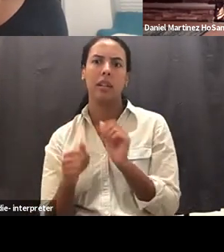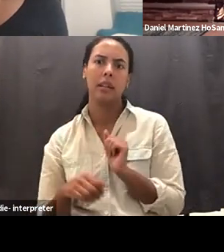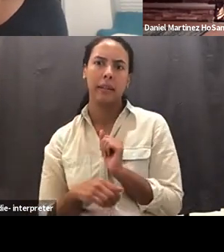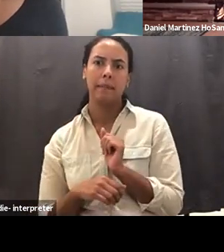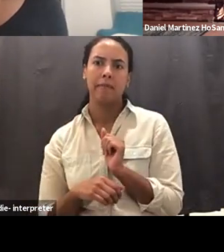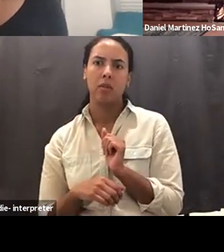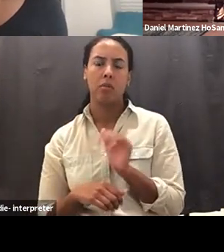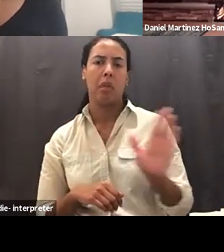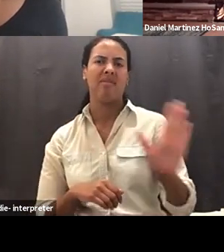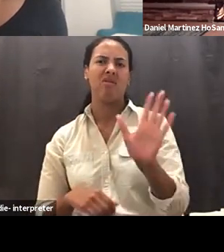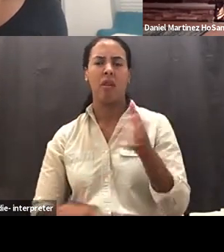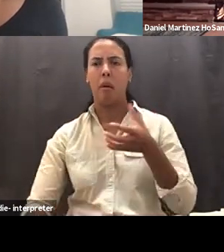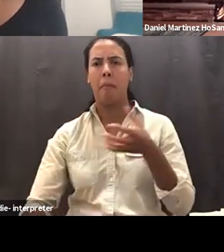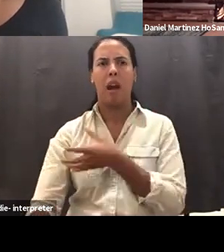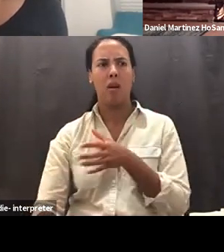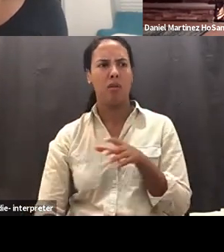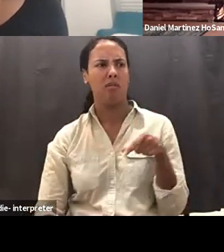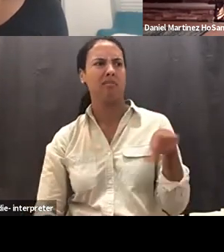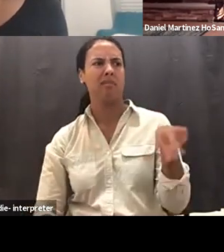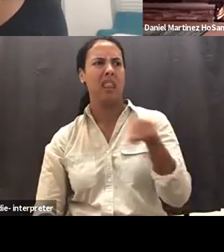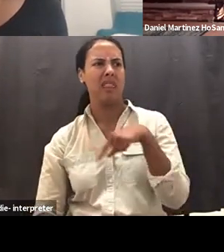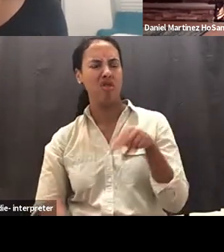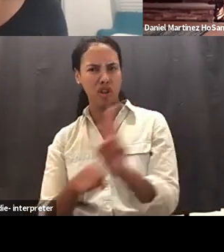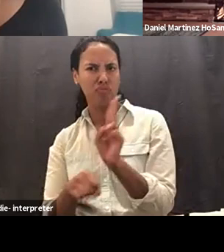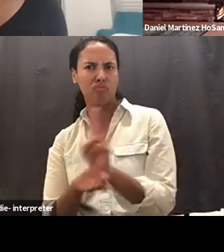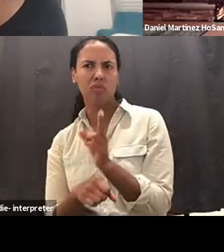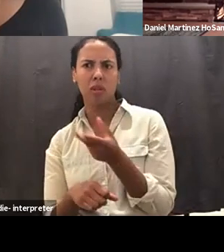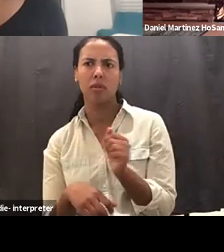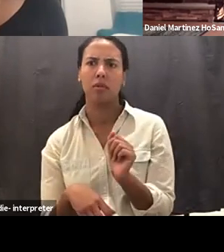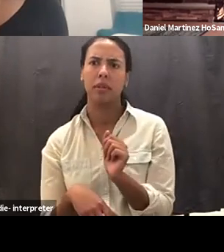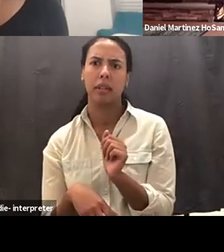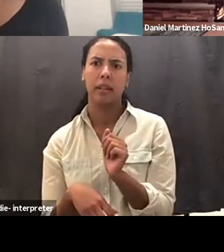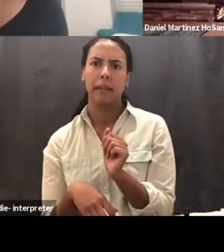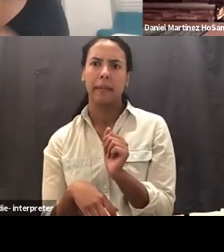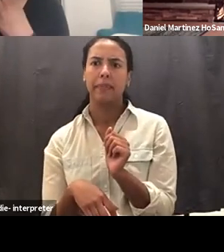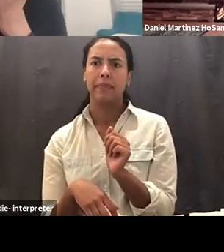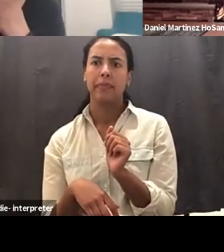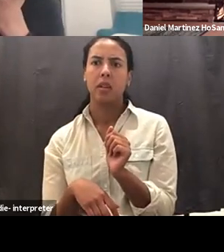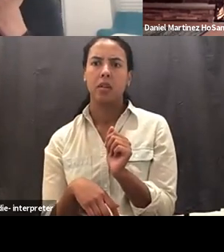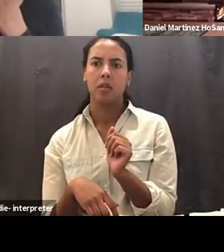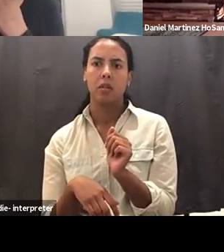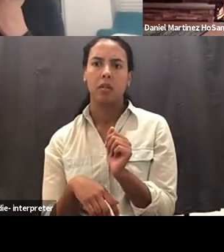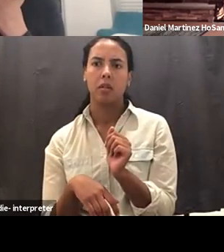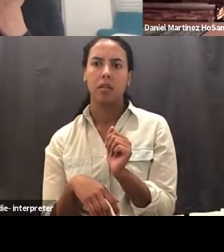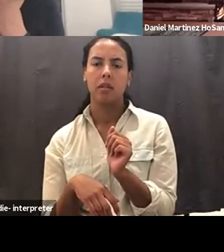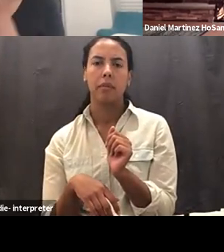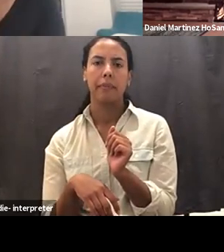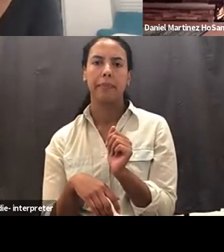ways that, let's say, the Tea Party had used their agency, or that others had. So what we see is a lot of